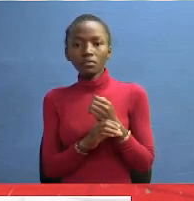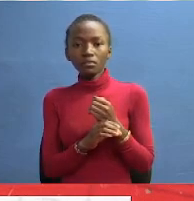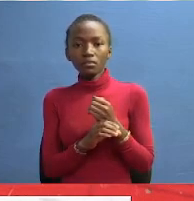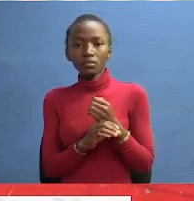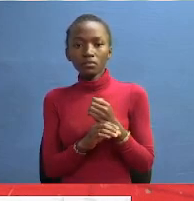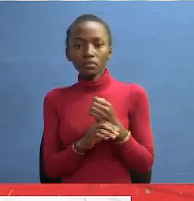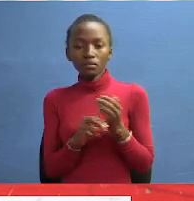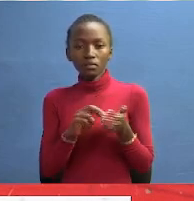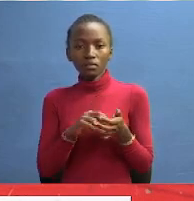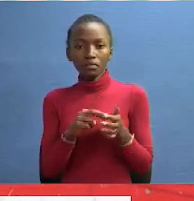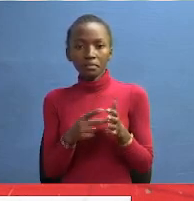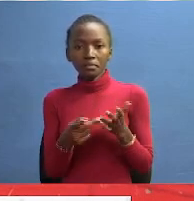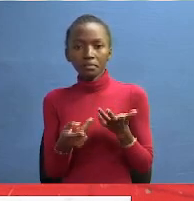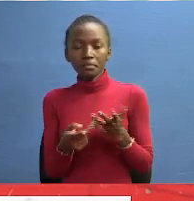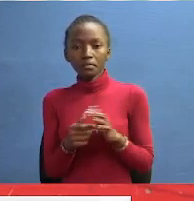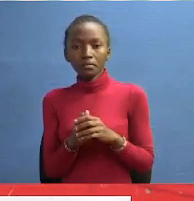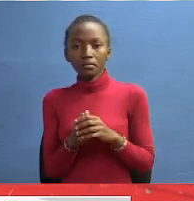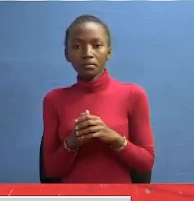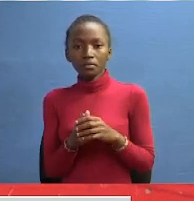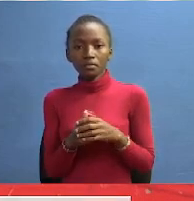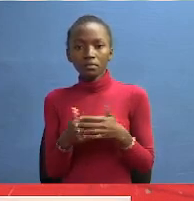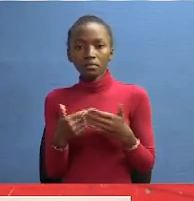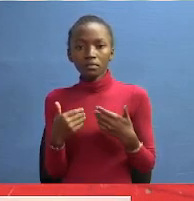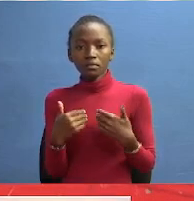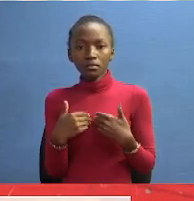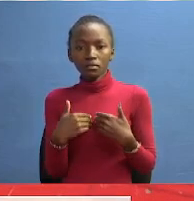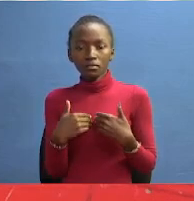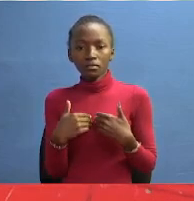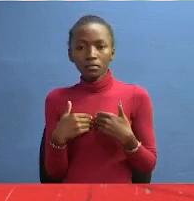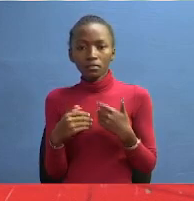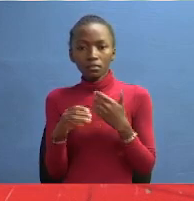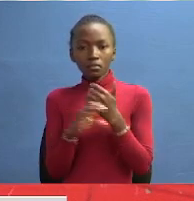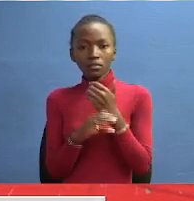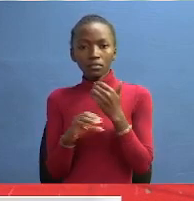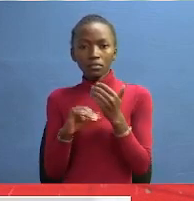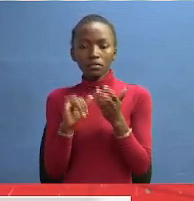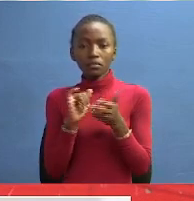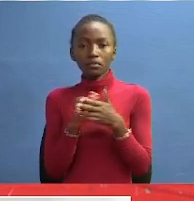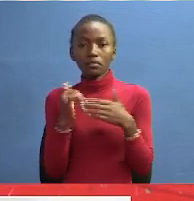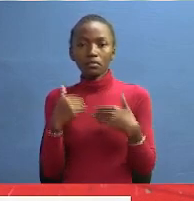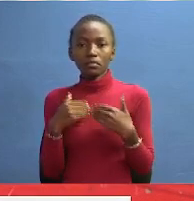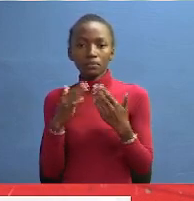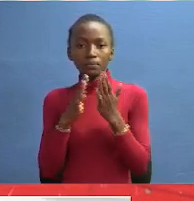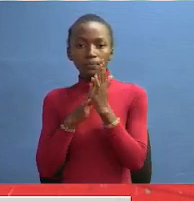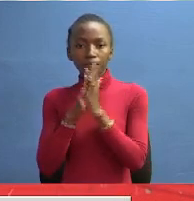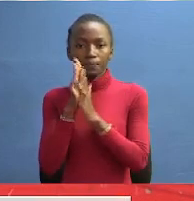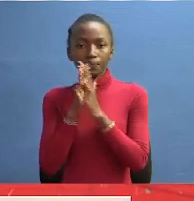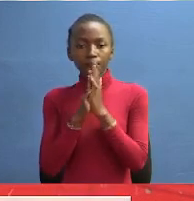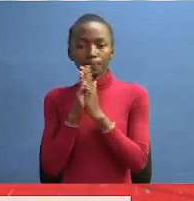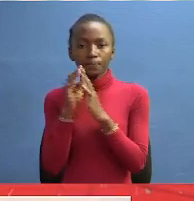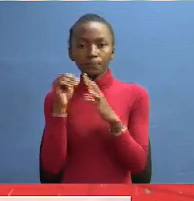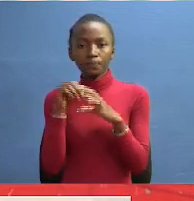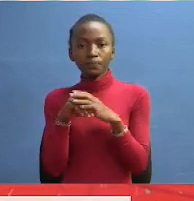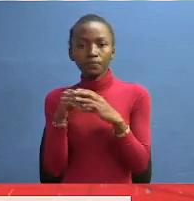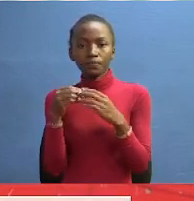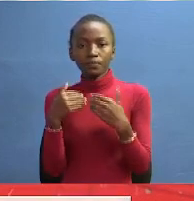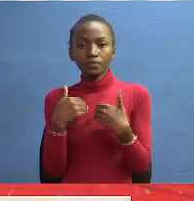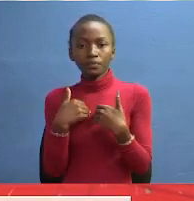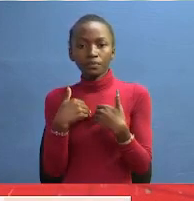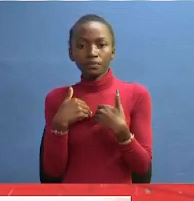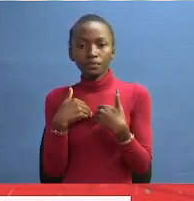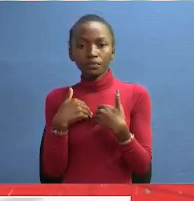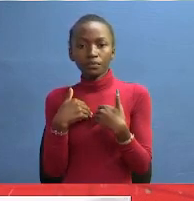means that there must be the states that have got the interest in having a